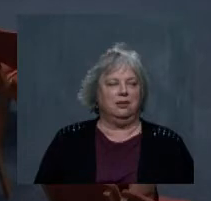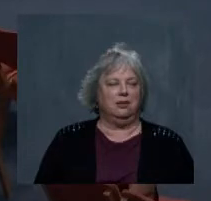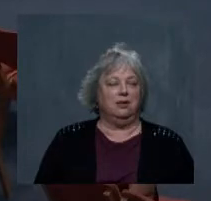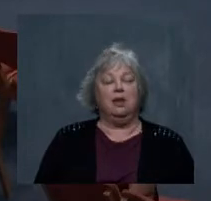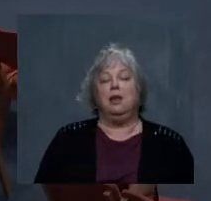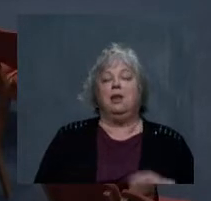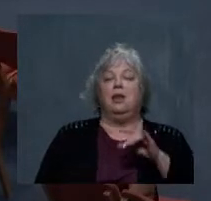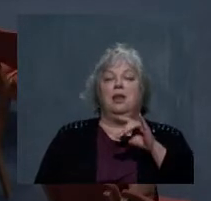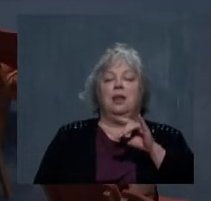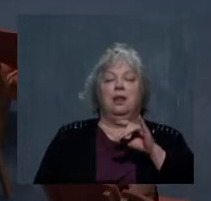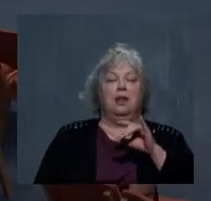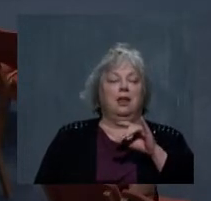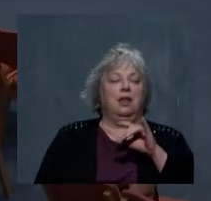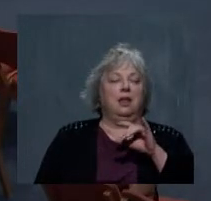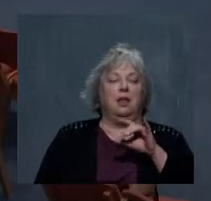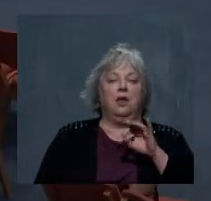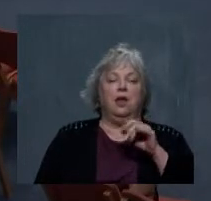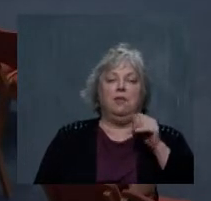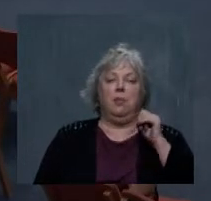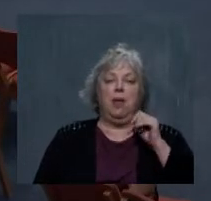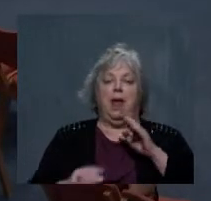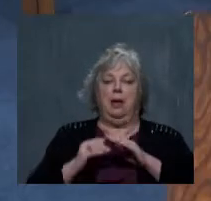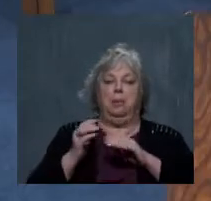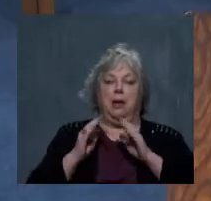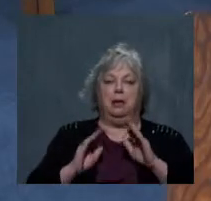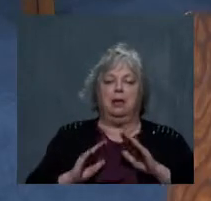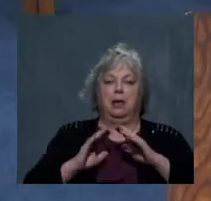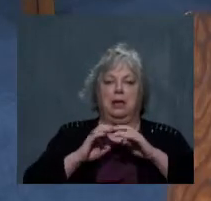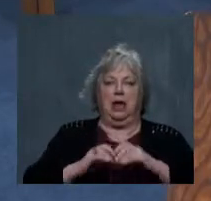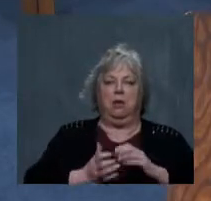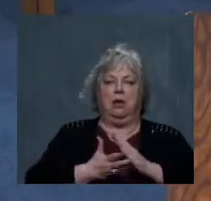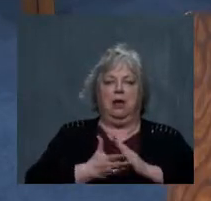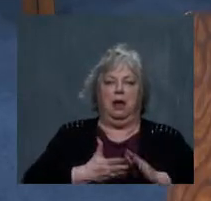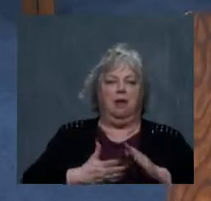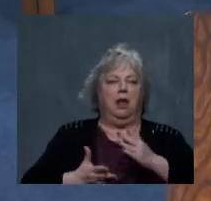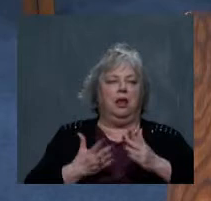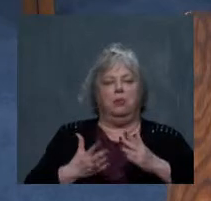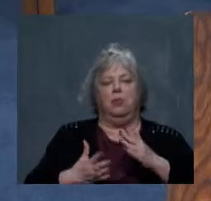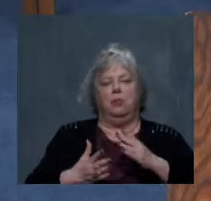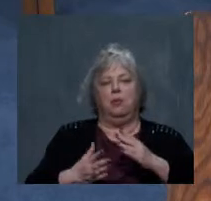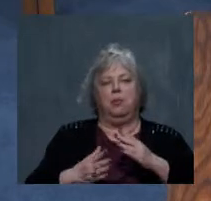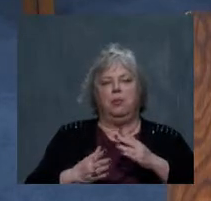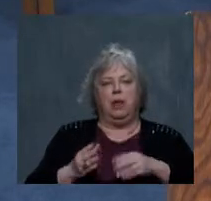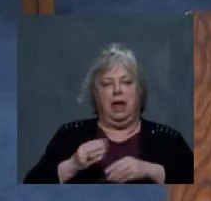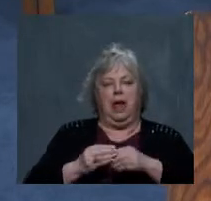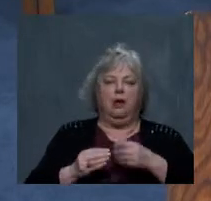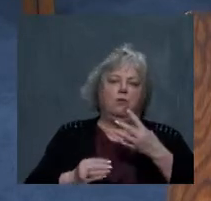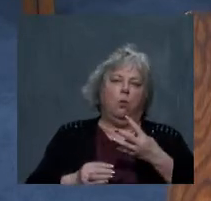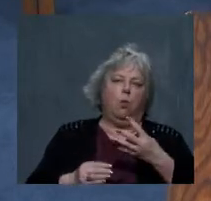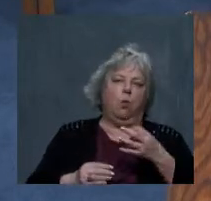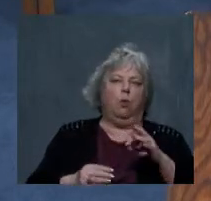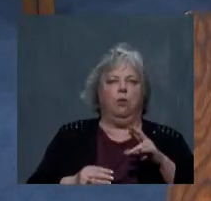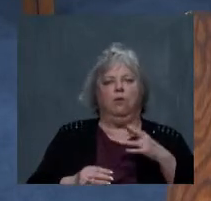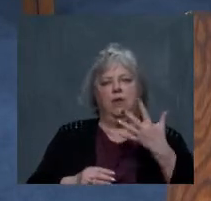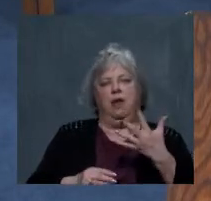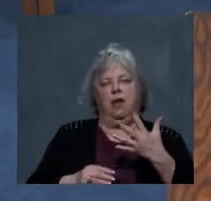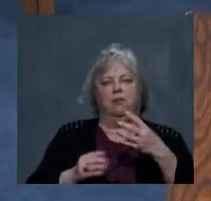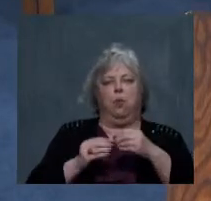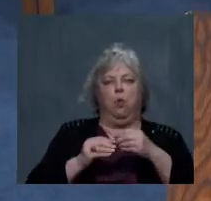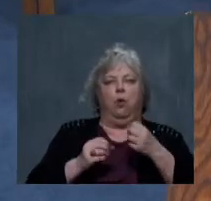And so if I tie that building down, I can possibly get like 4 to 5 cars back in the back rear.